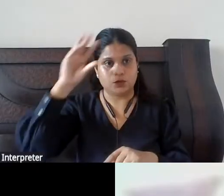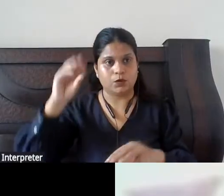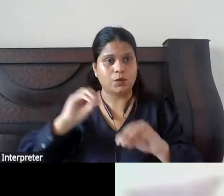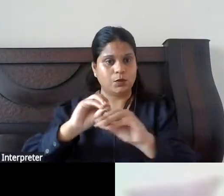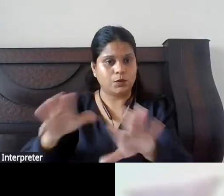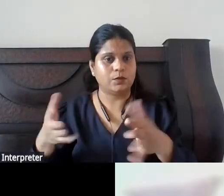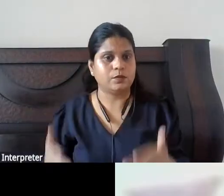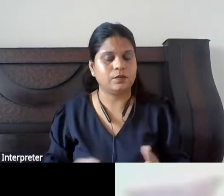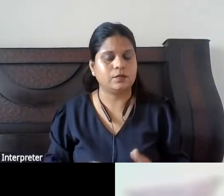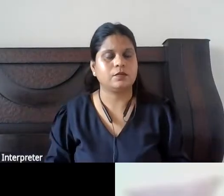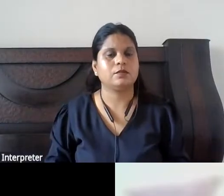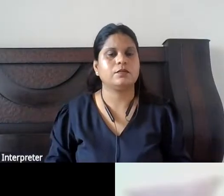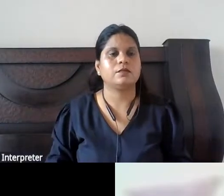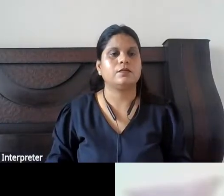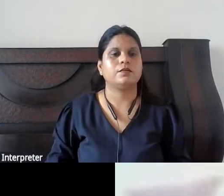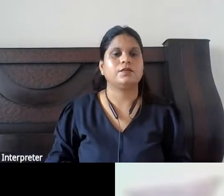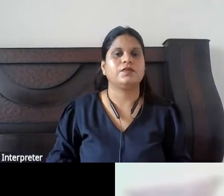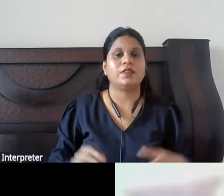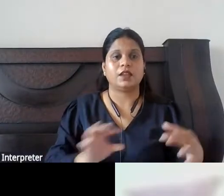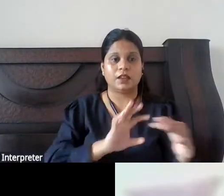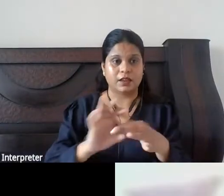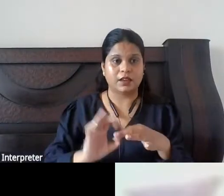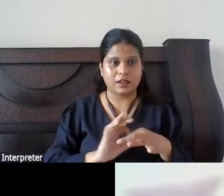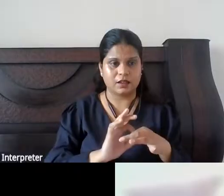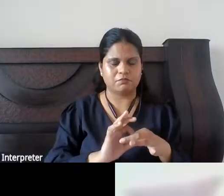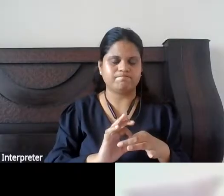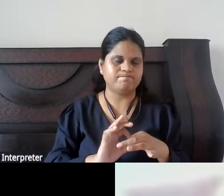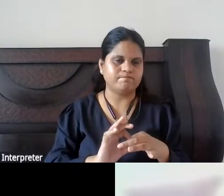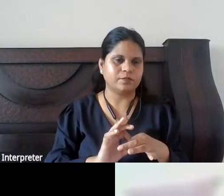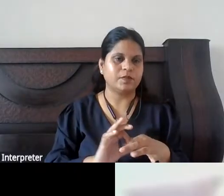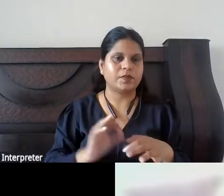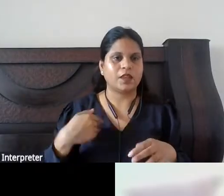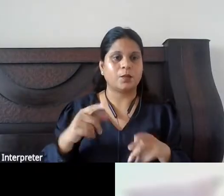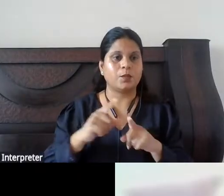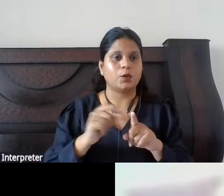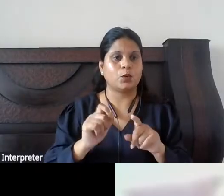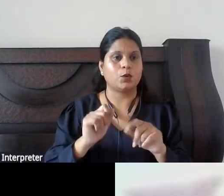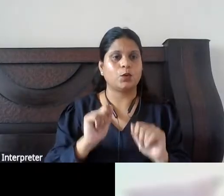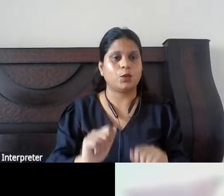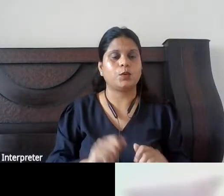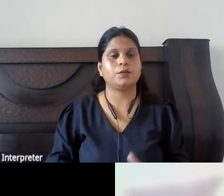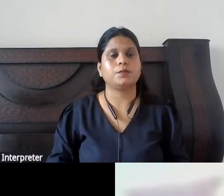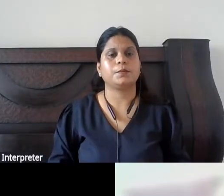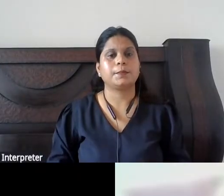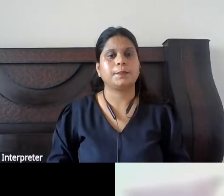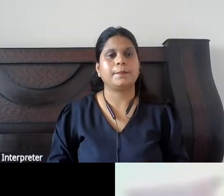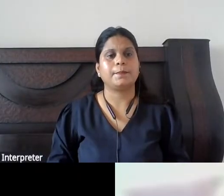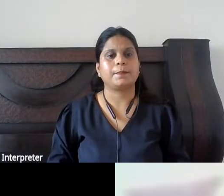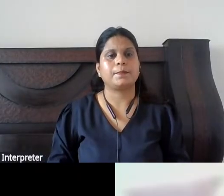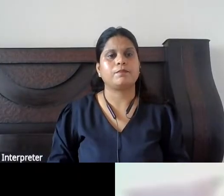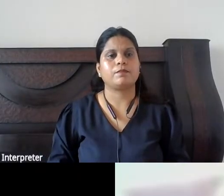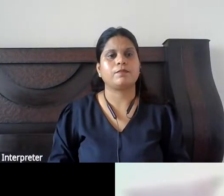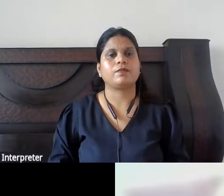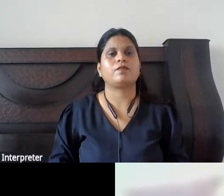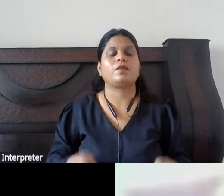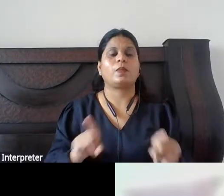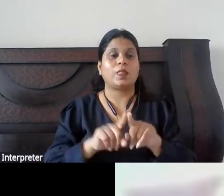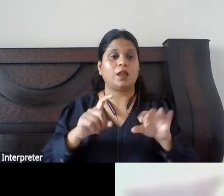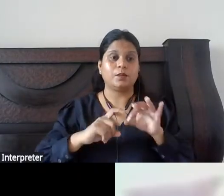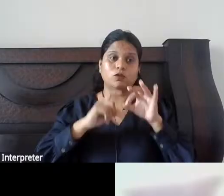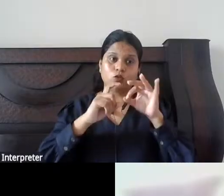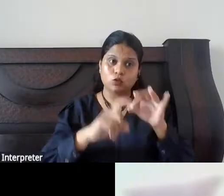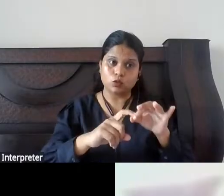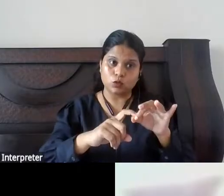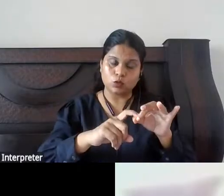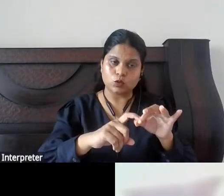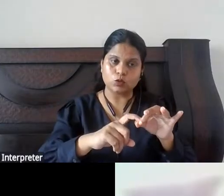as our network is concerned, we will definitely do it. Probably we need to take the question which is there, if we can get